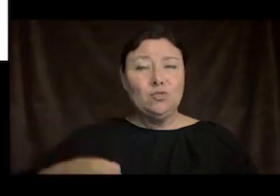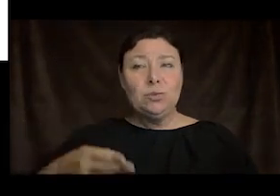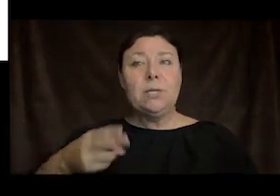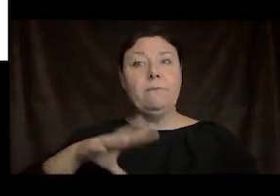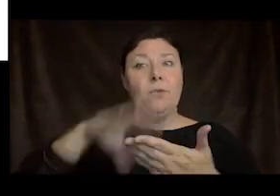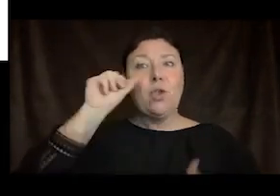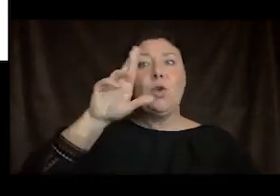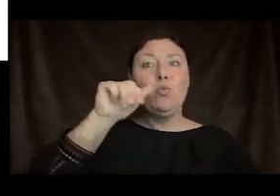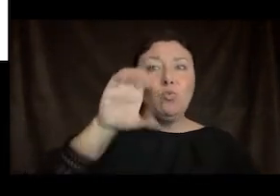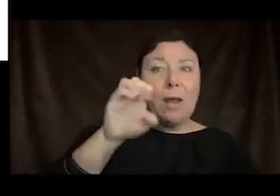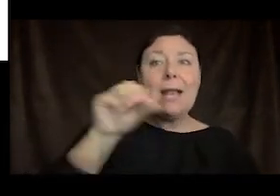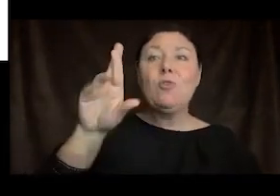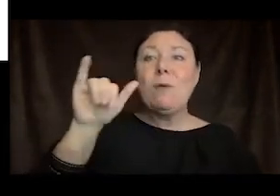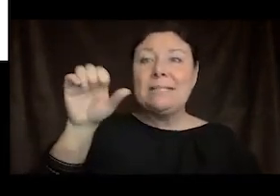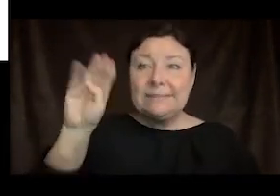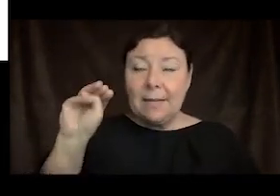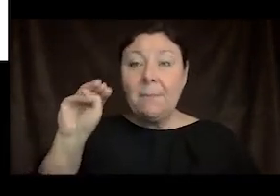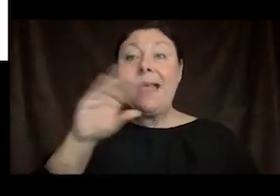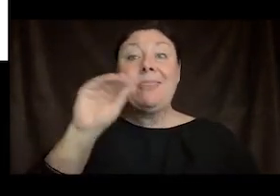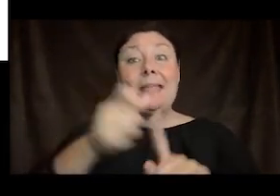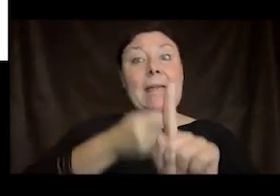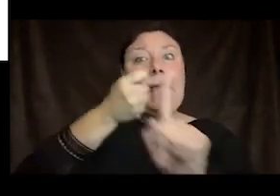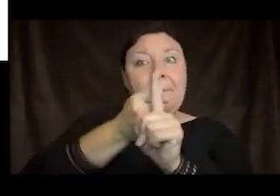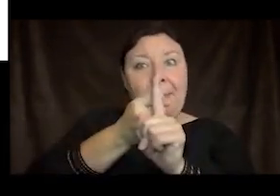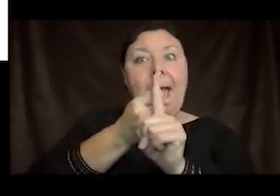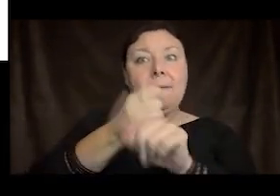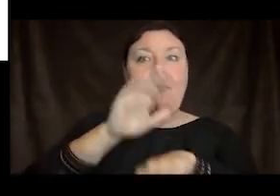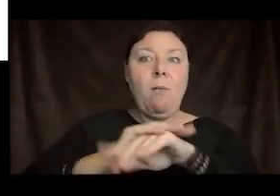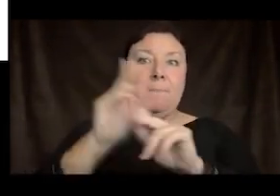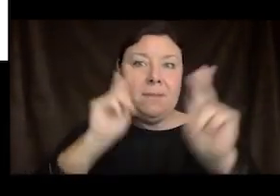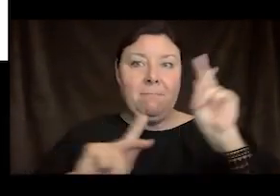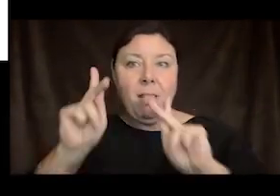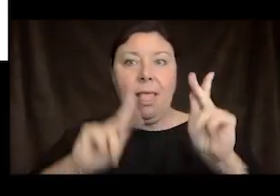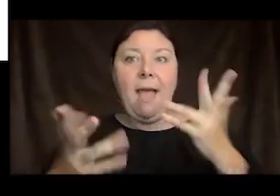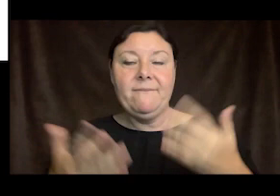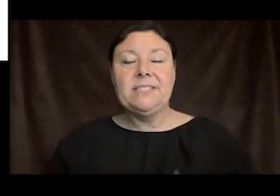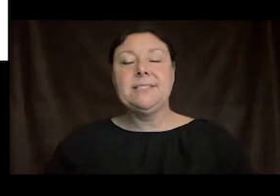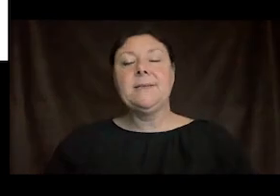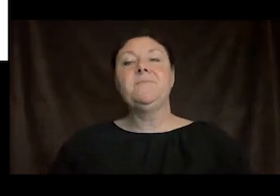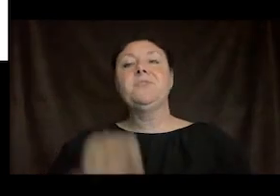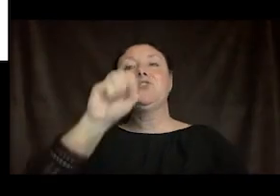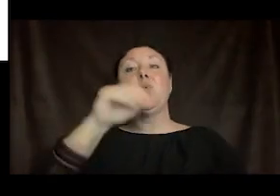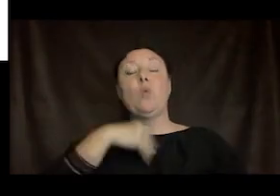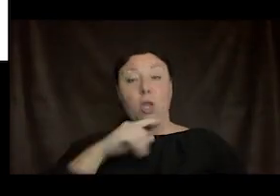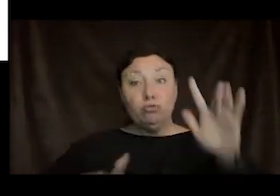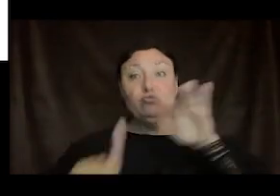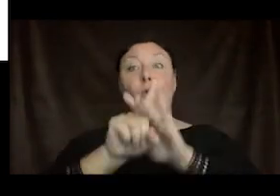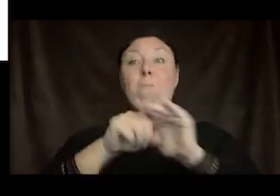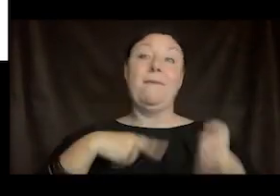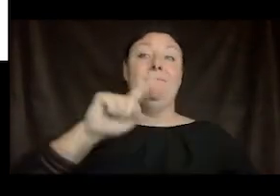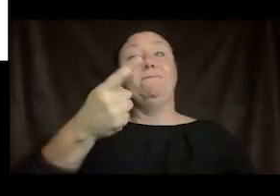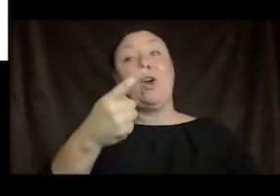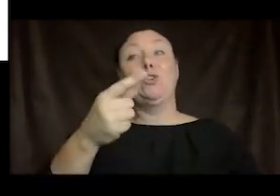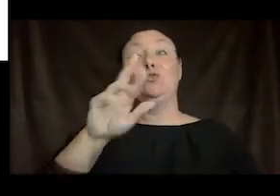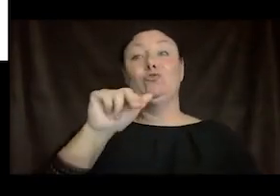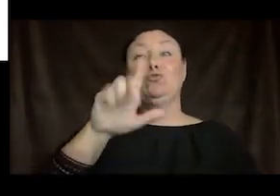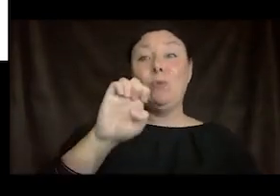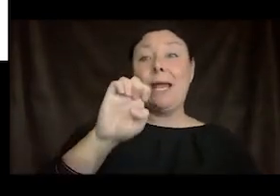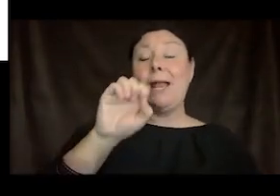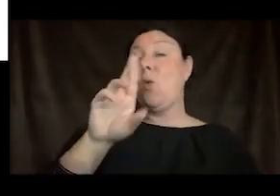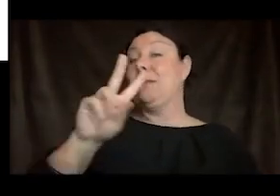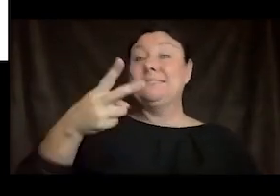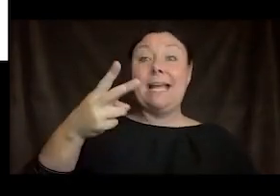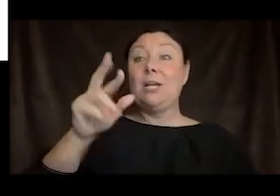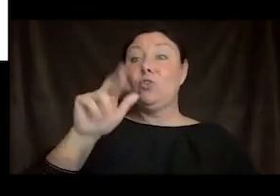about race and racism and the impact that it has on lives. So if I show up as a first grader in your classroom, a second grader,